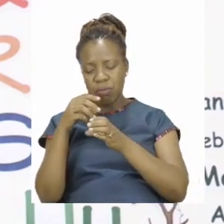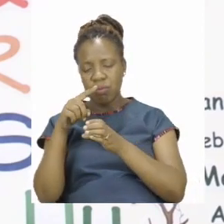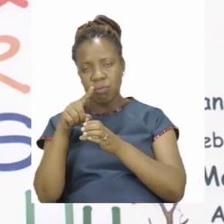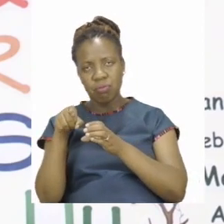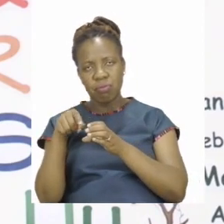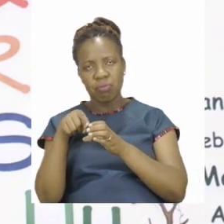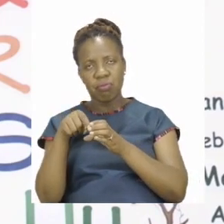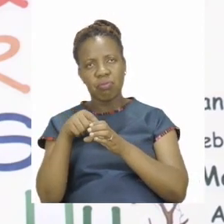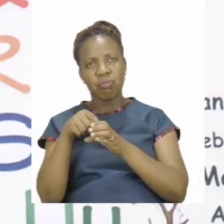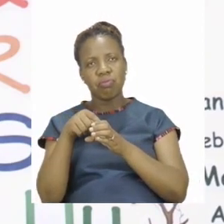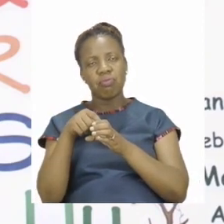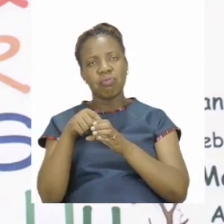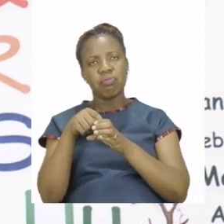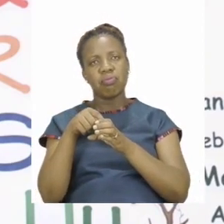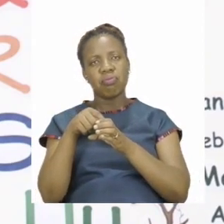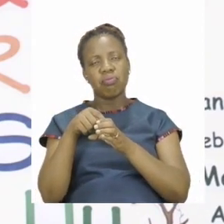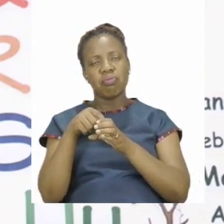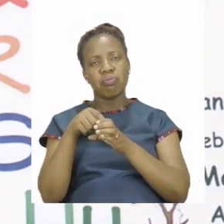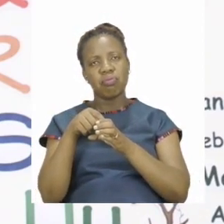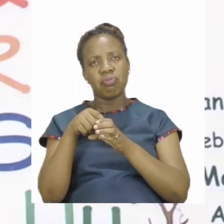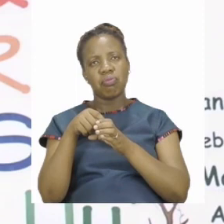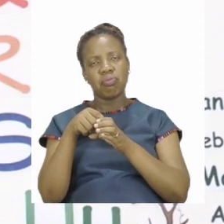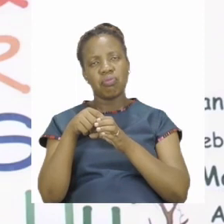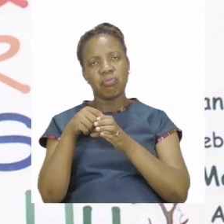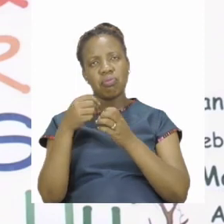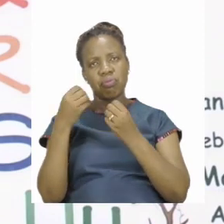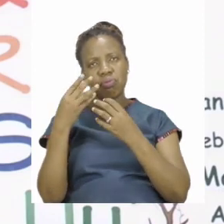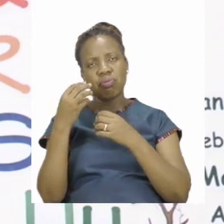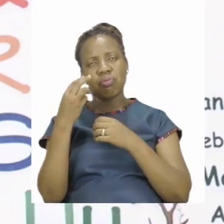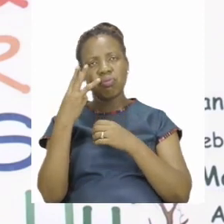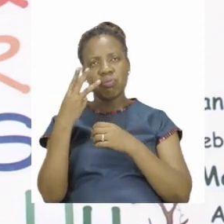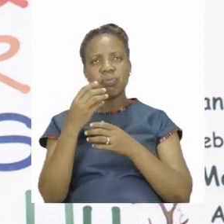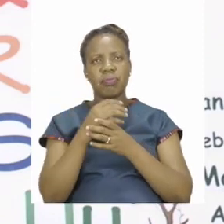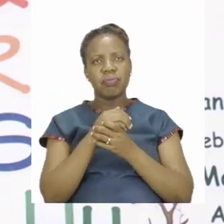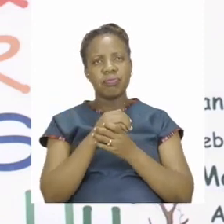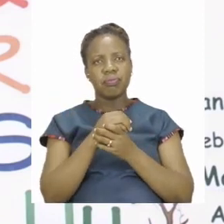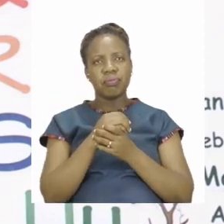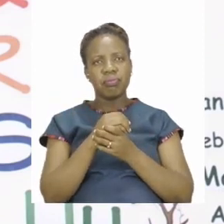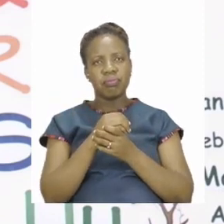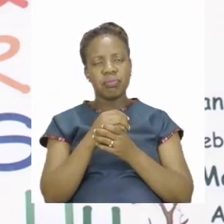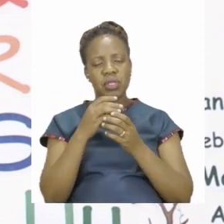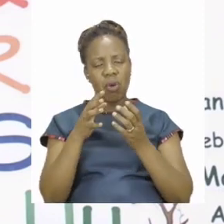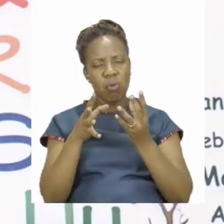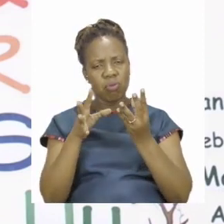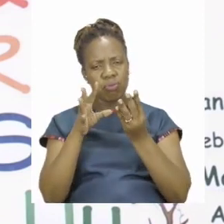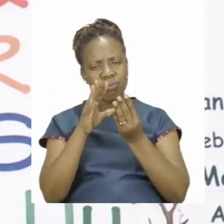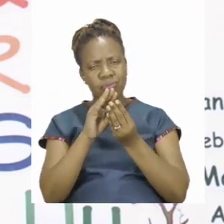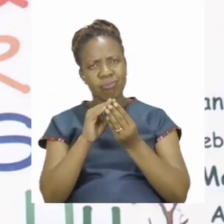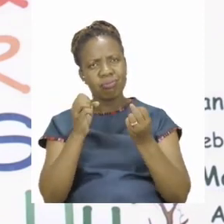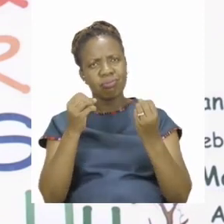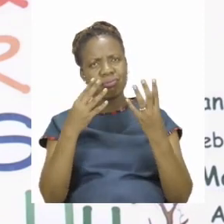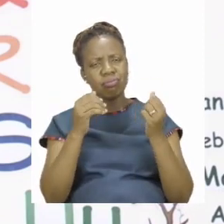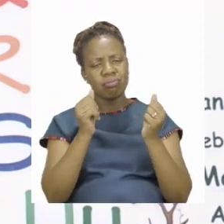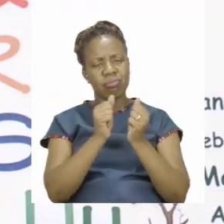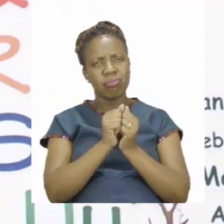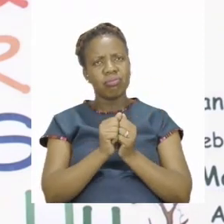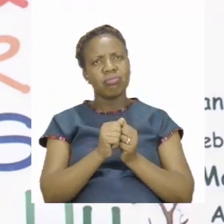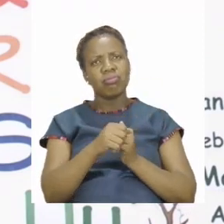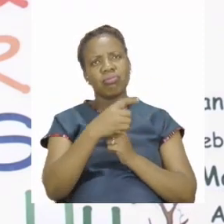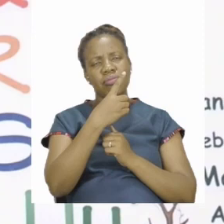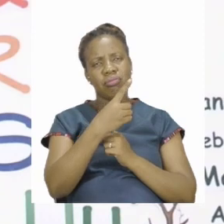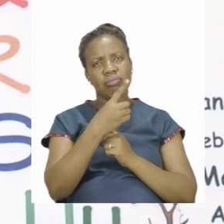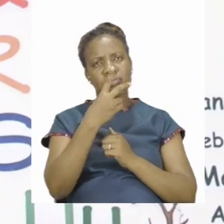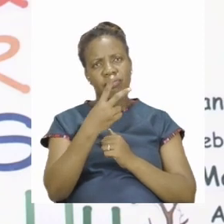count what is in all the groups all together. Let's go. 1, 2, 3, counting on